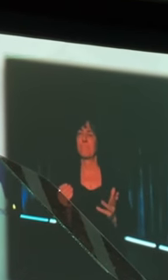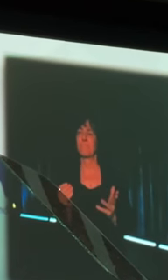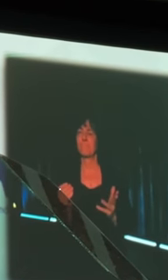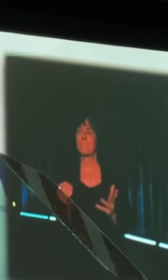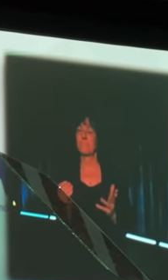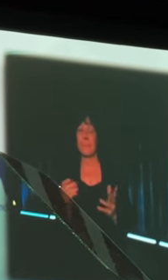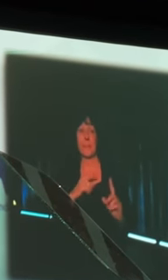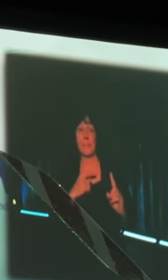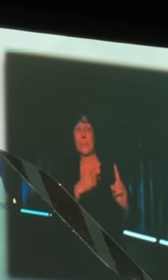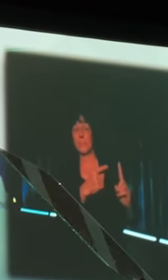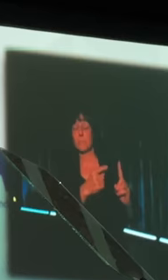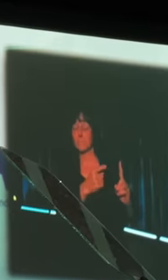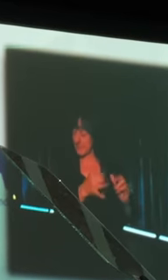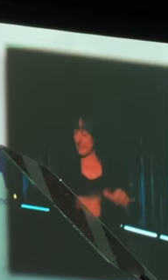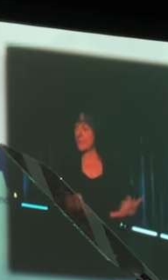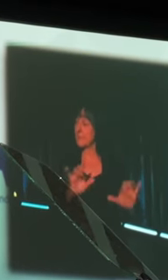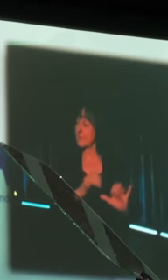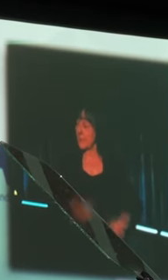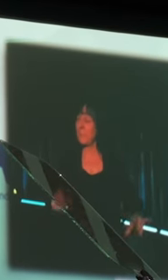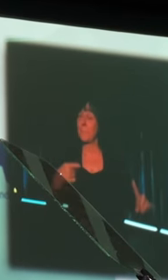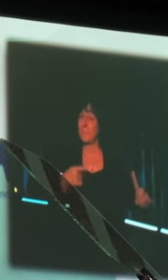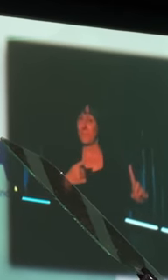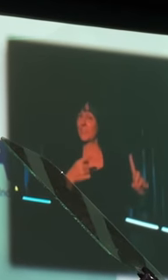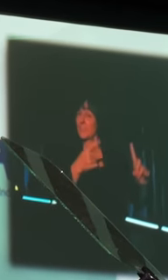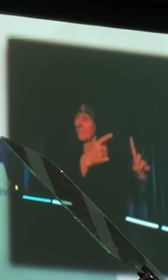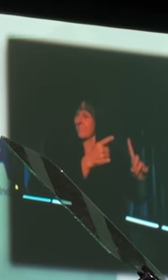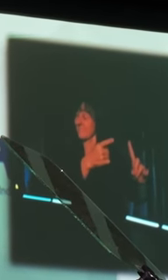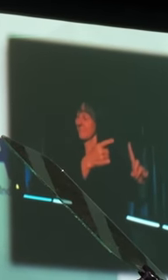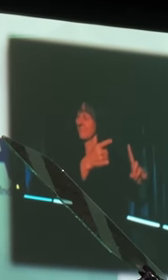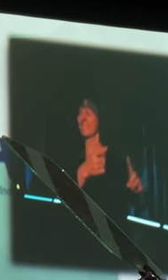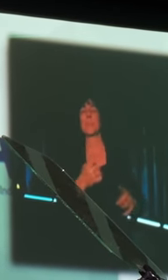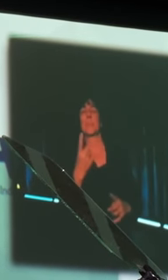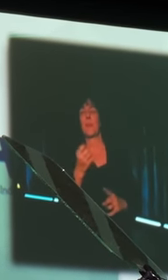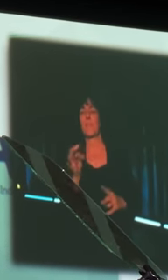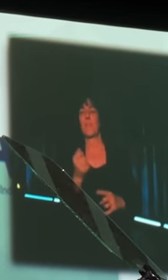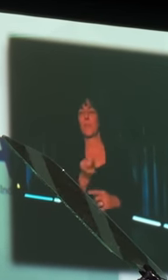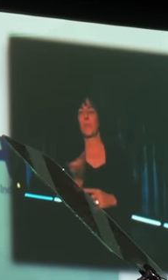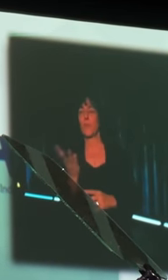the mission has stayed the same. You know, as one of the few